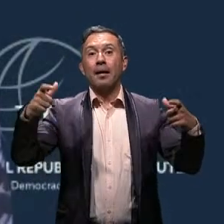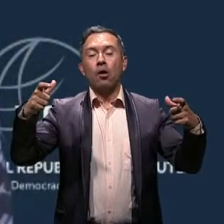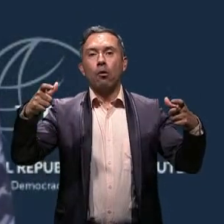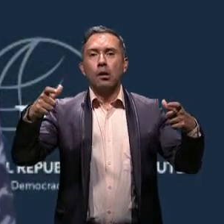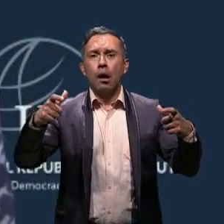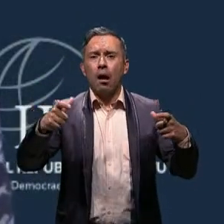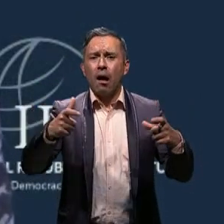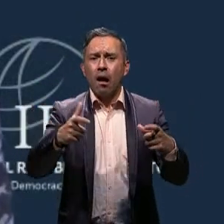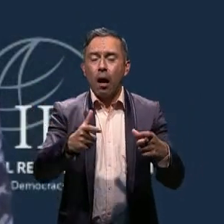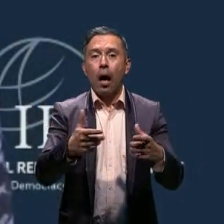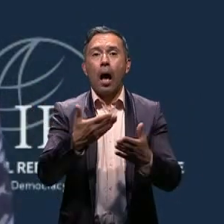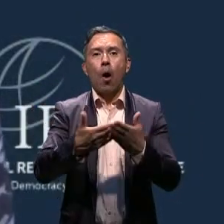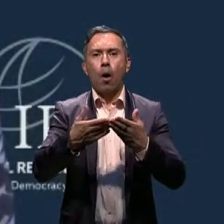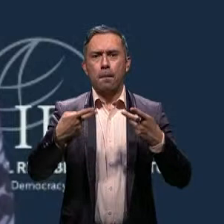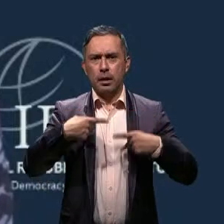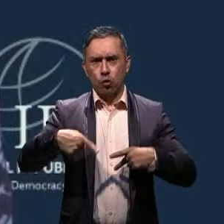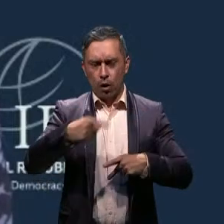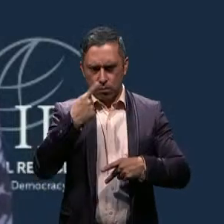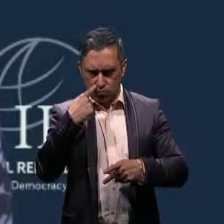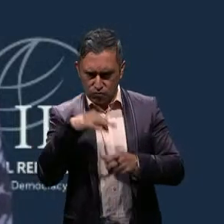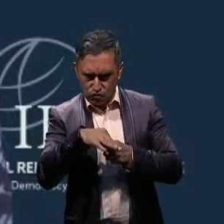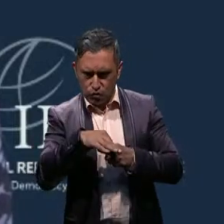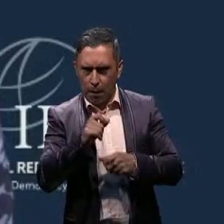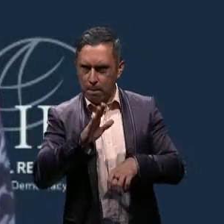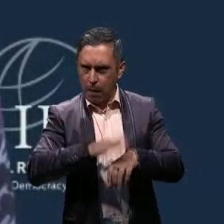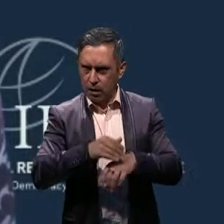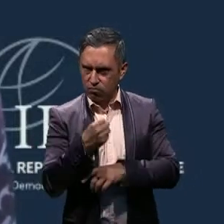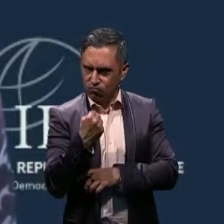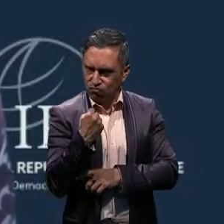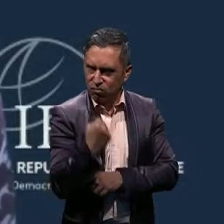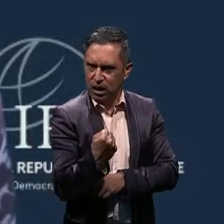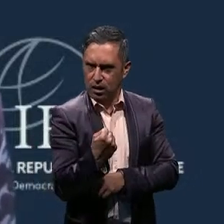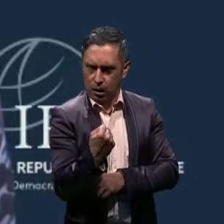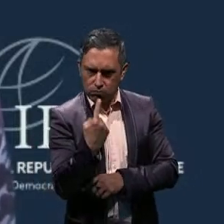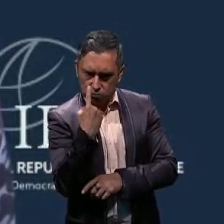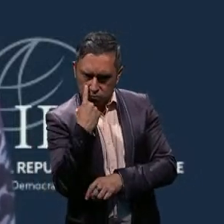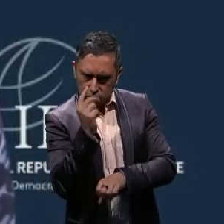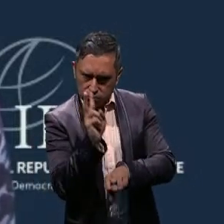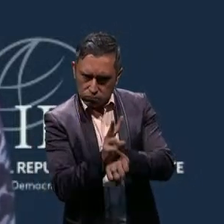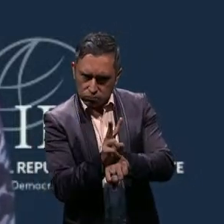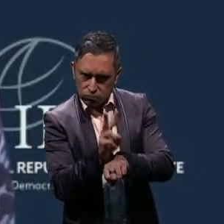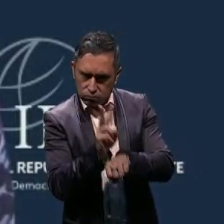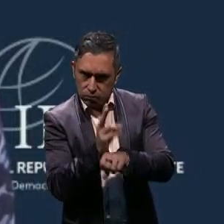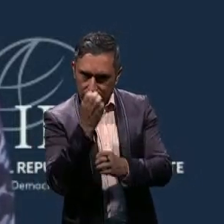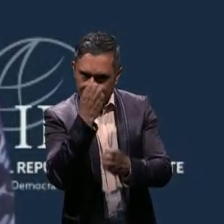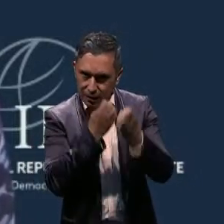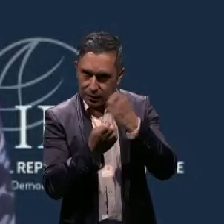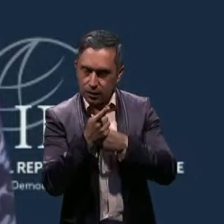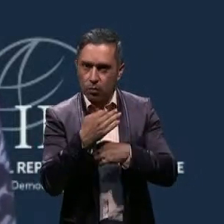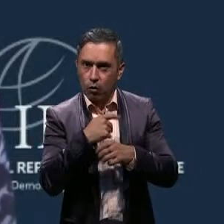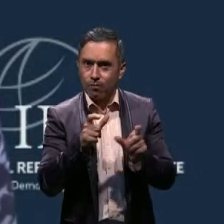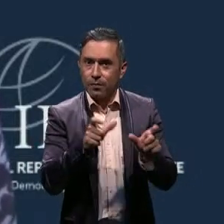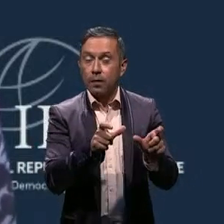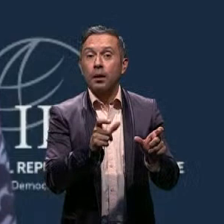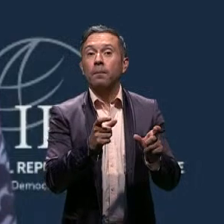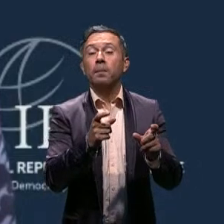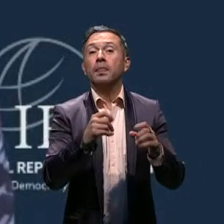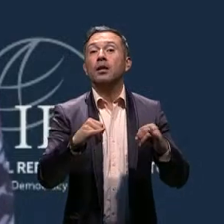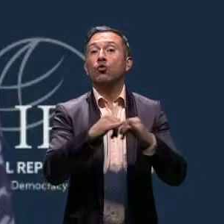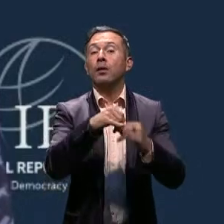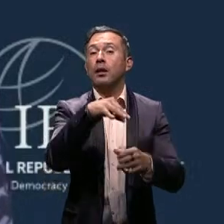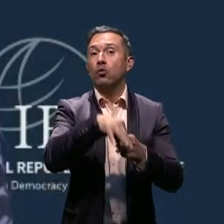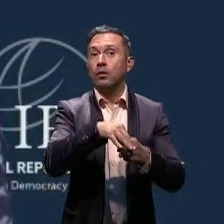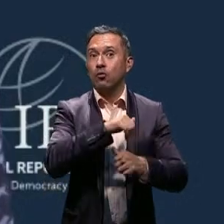our democracy before an electorate which is more and more stringent by protecting